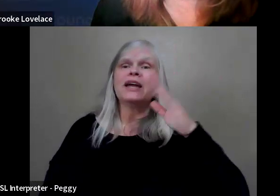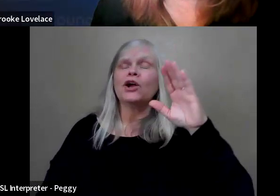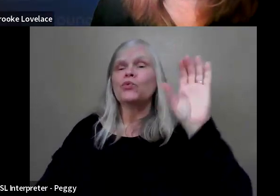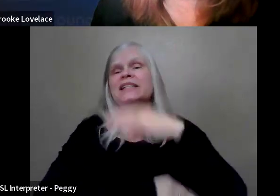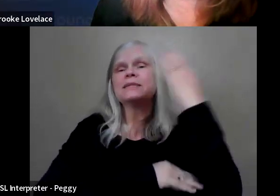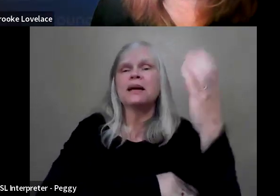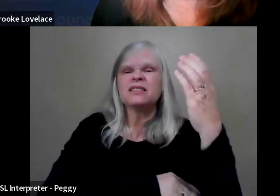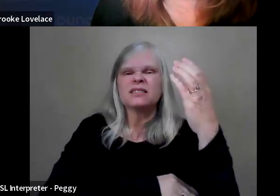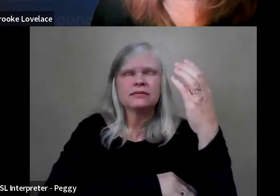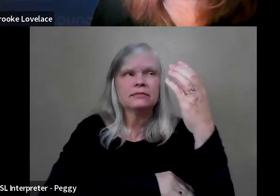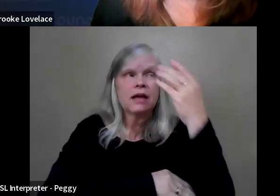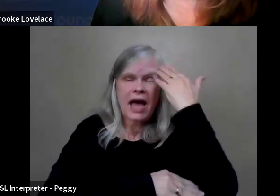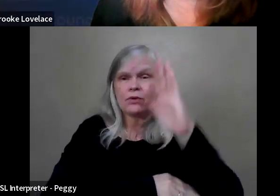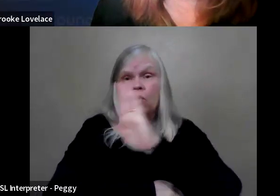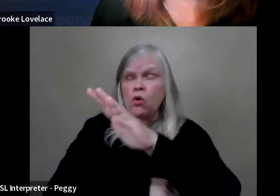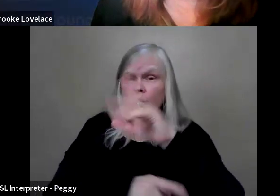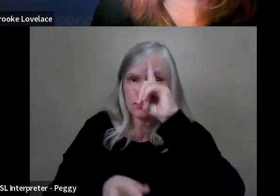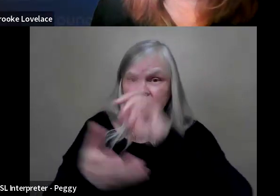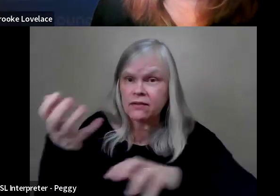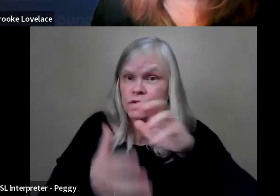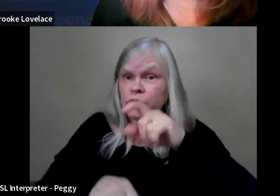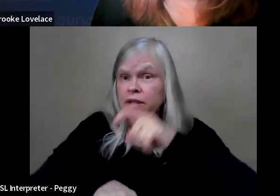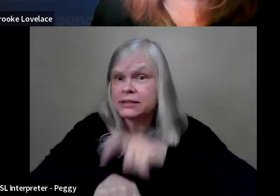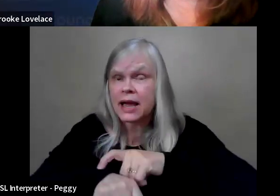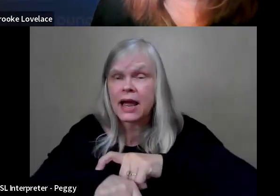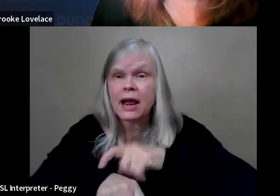showed that confusion of time in the season.